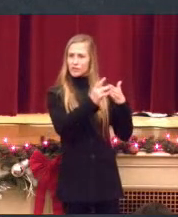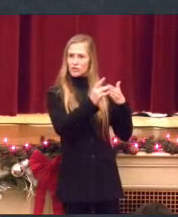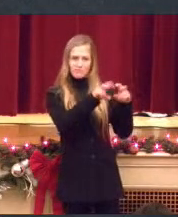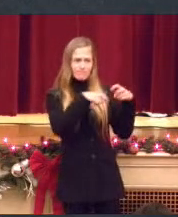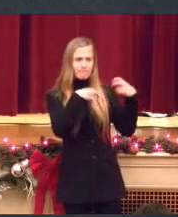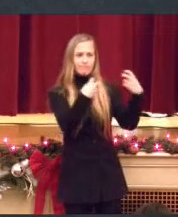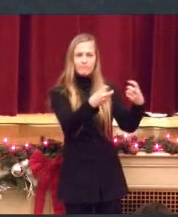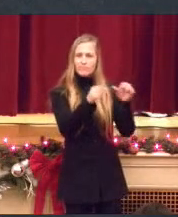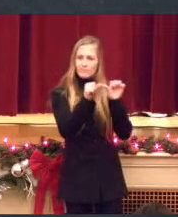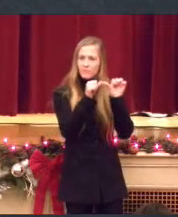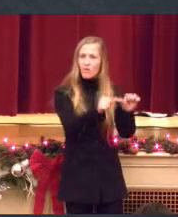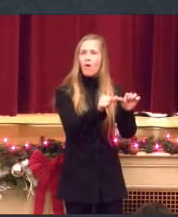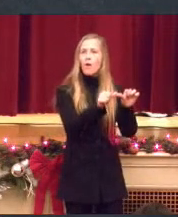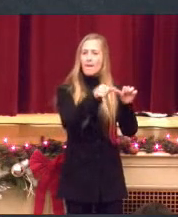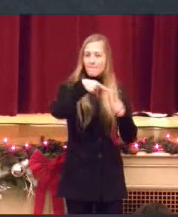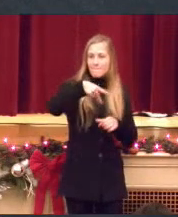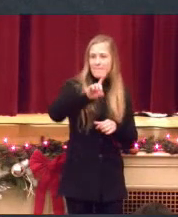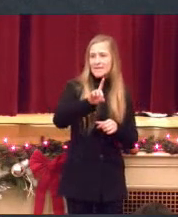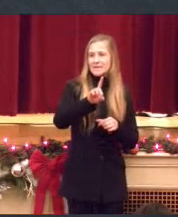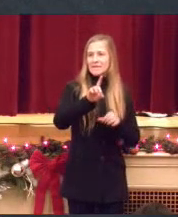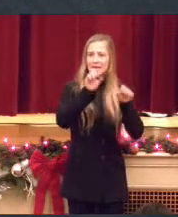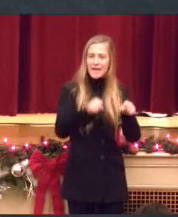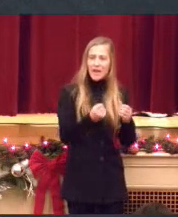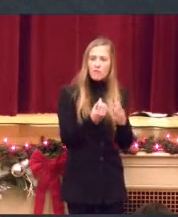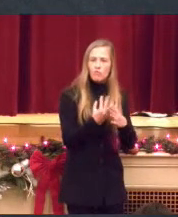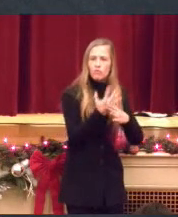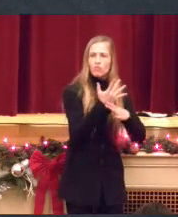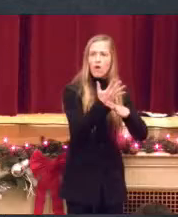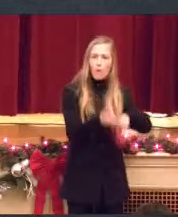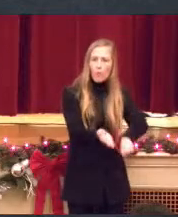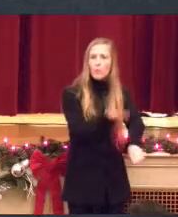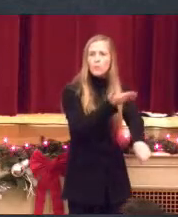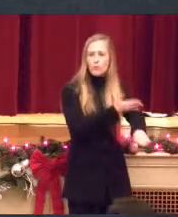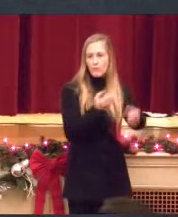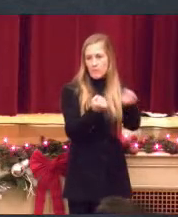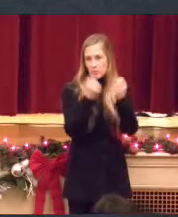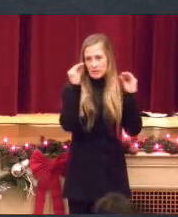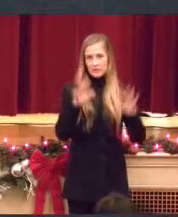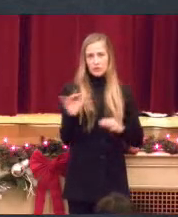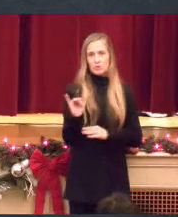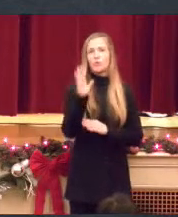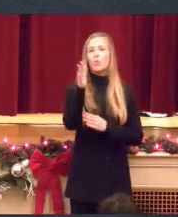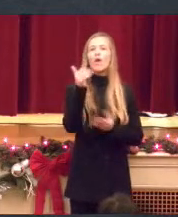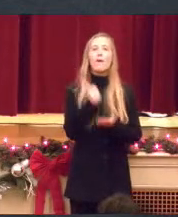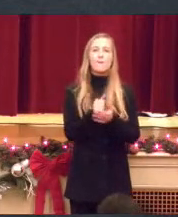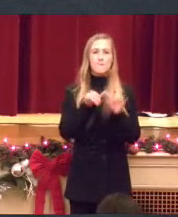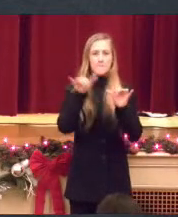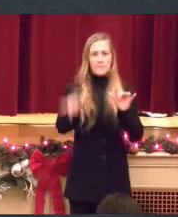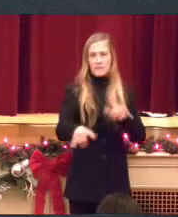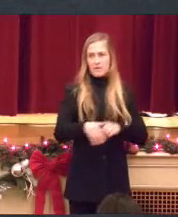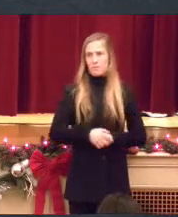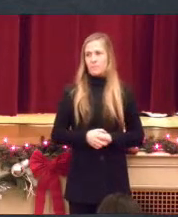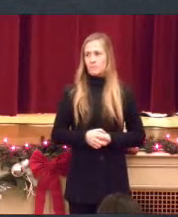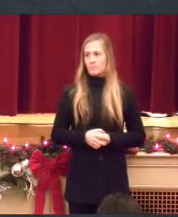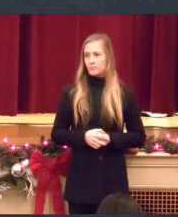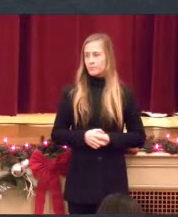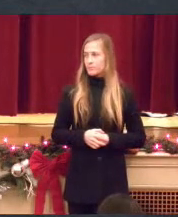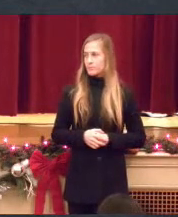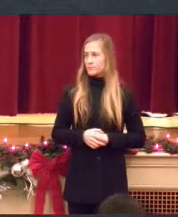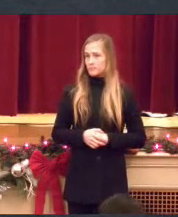professional development for leadership so that they can grow and support those teachers as well, which will help them to stay.